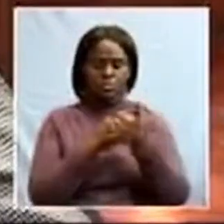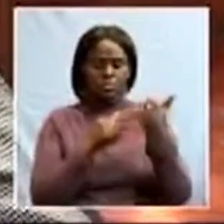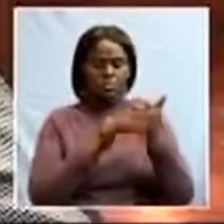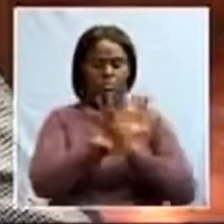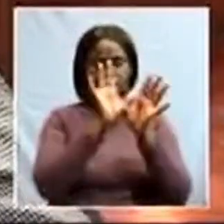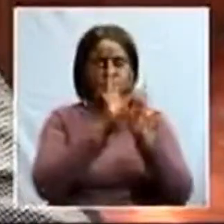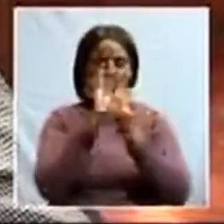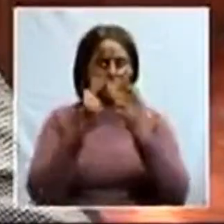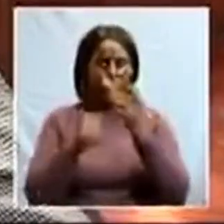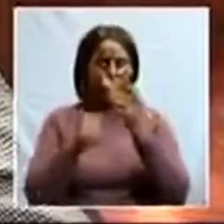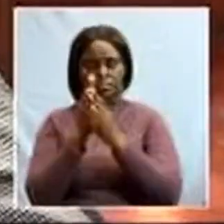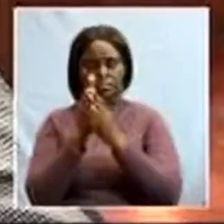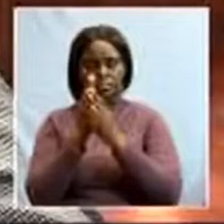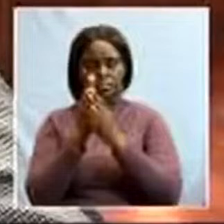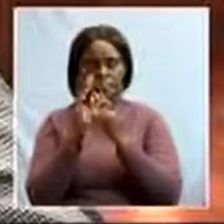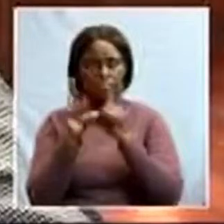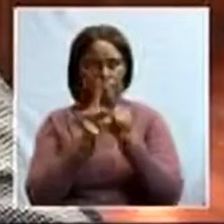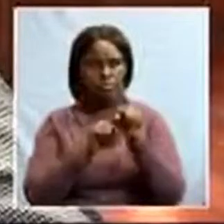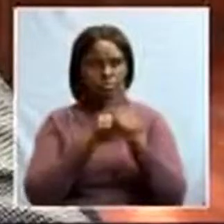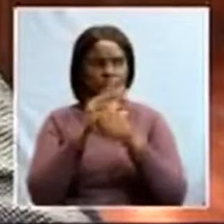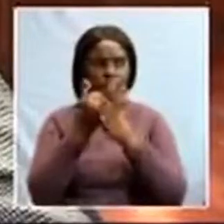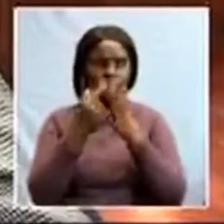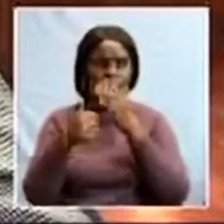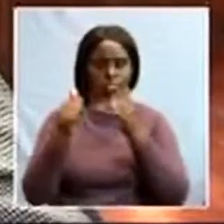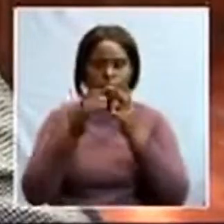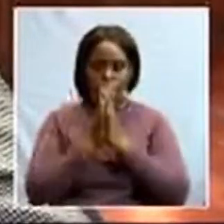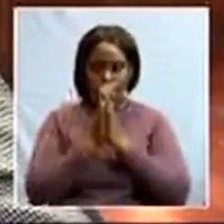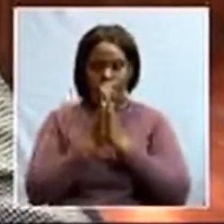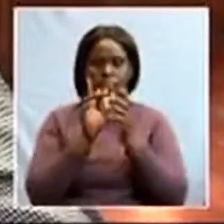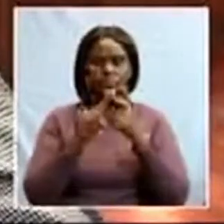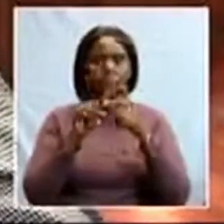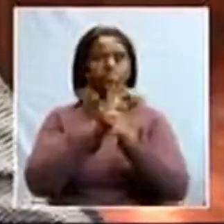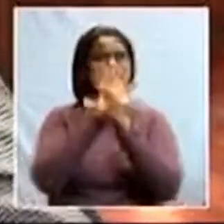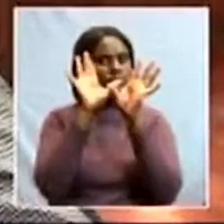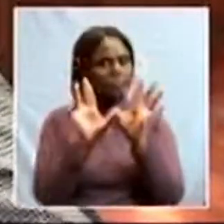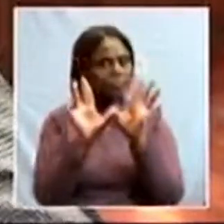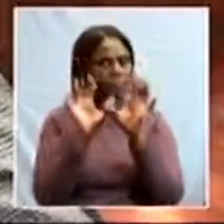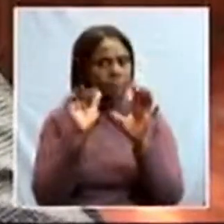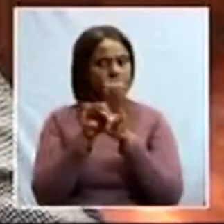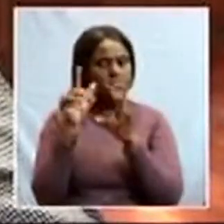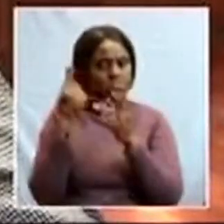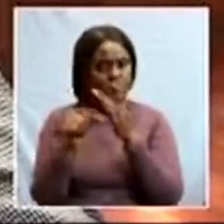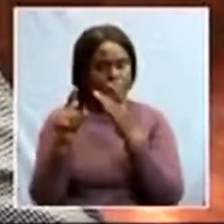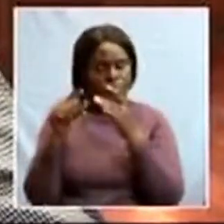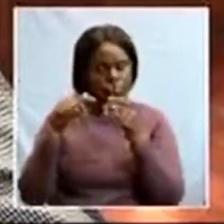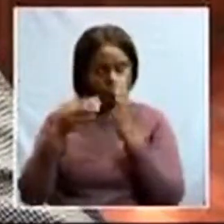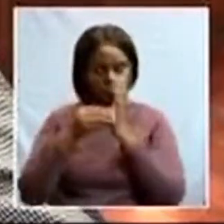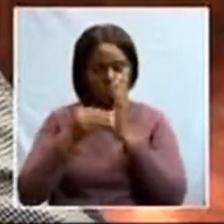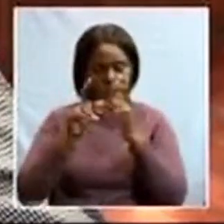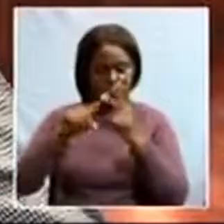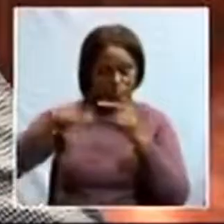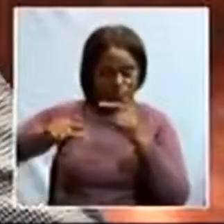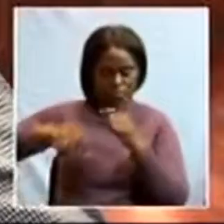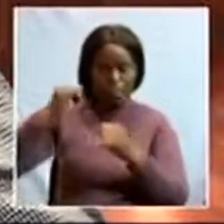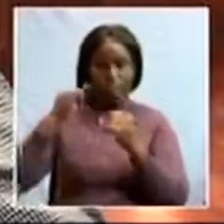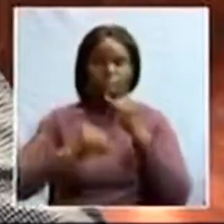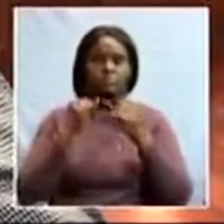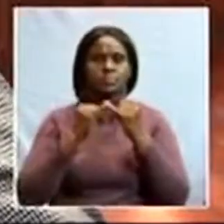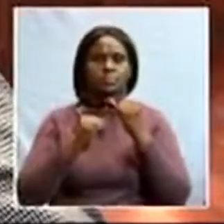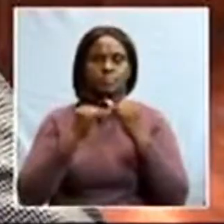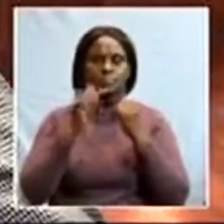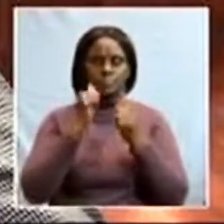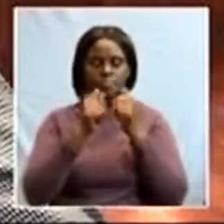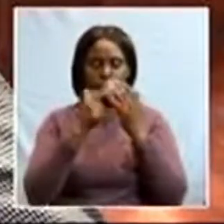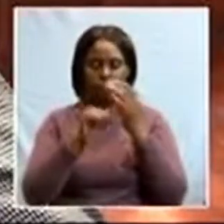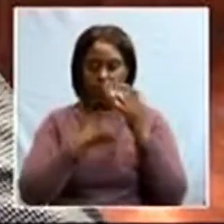corrections that the contractor was actually requested to rectify, and that is what actually led to the delay in the completion. Because